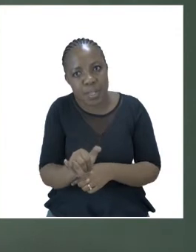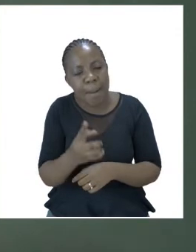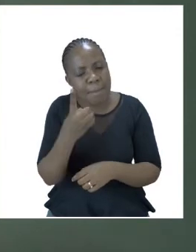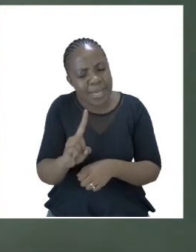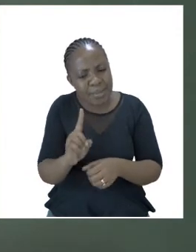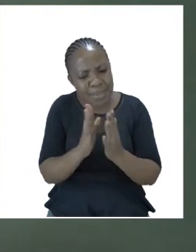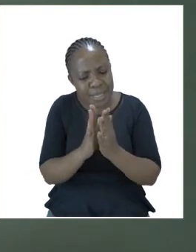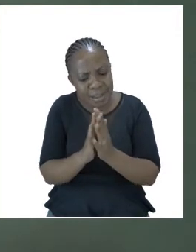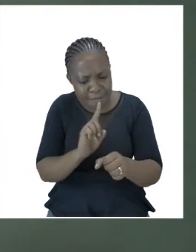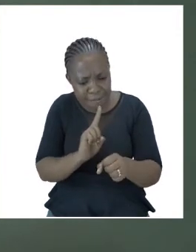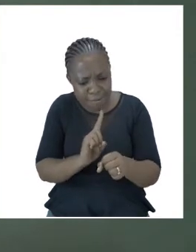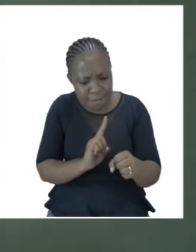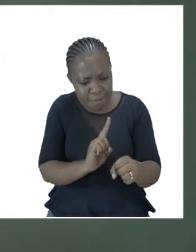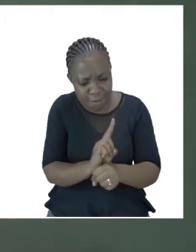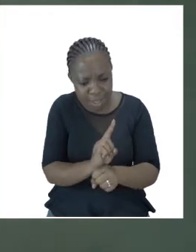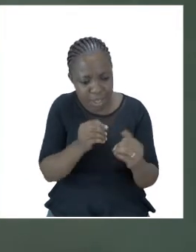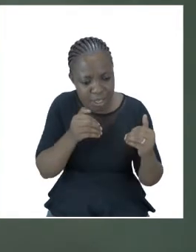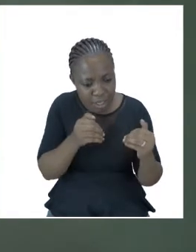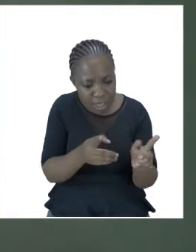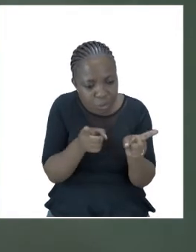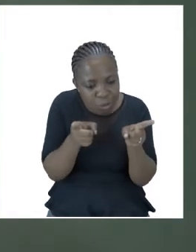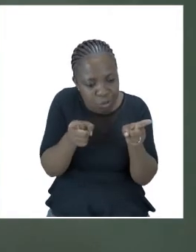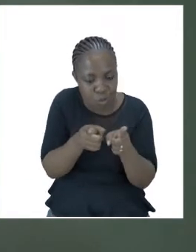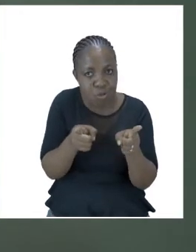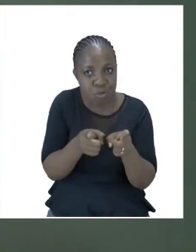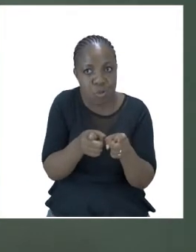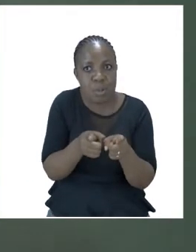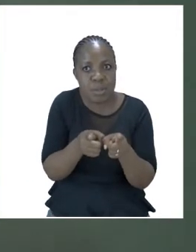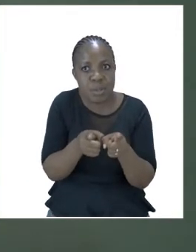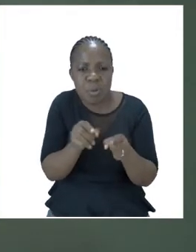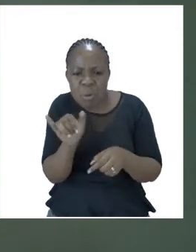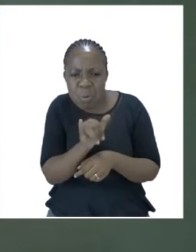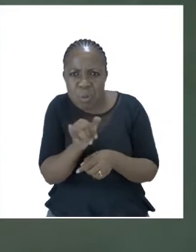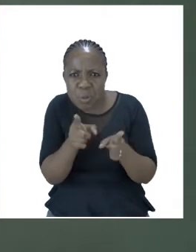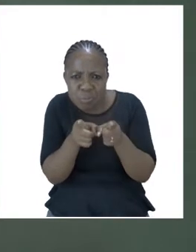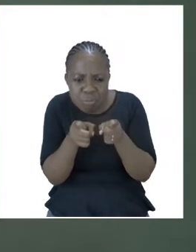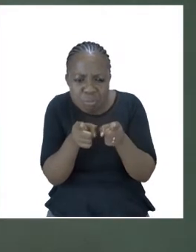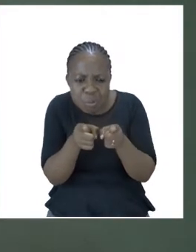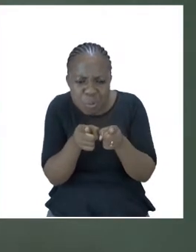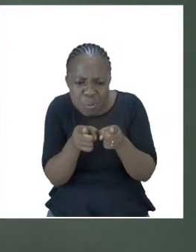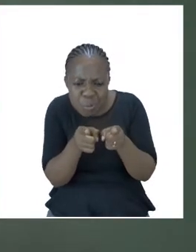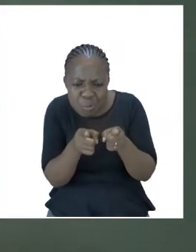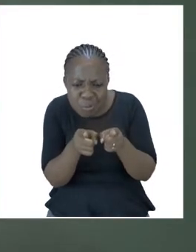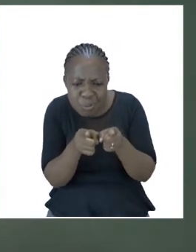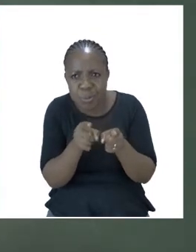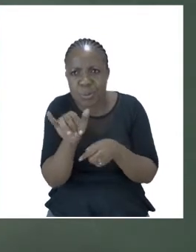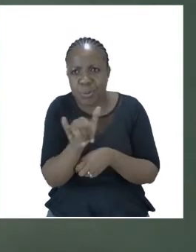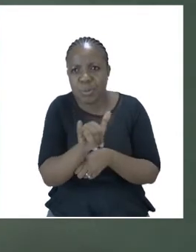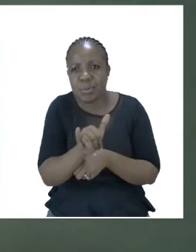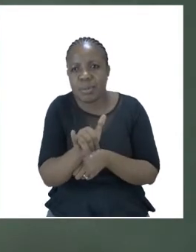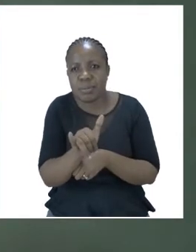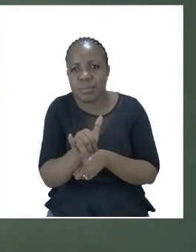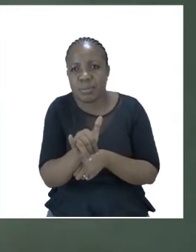that's what the instruction said. So let's take a look at these two because it looks like these two are the shorter